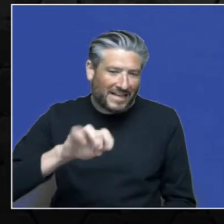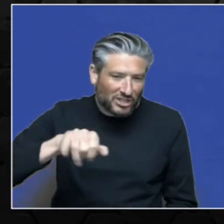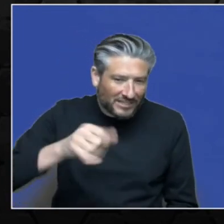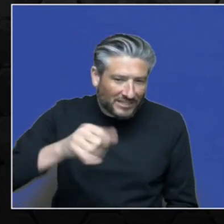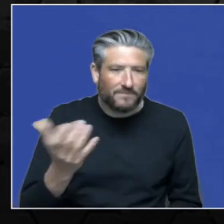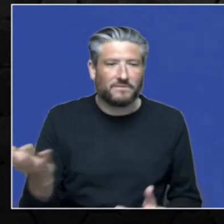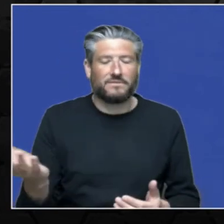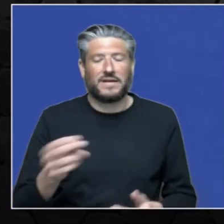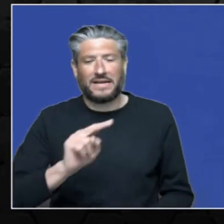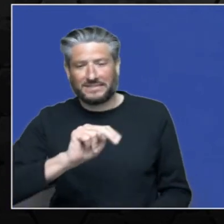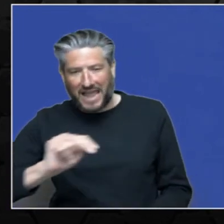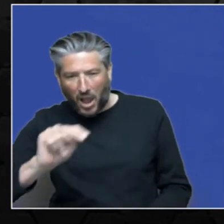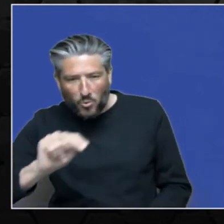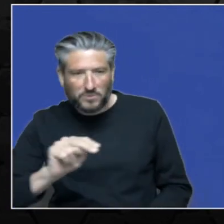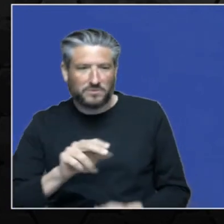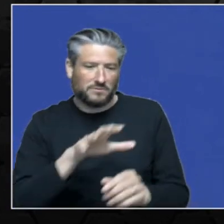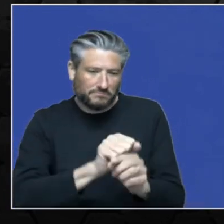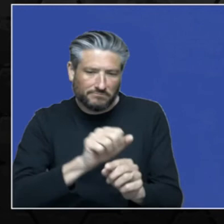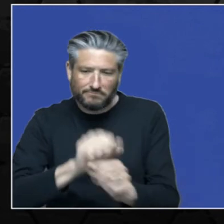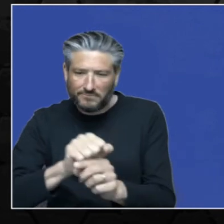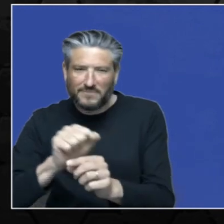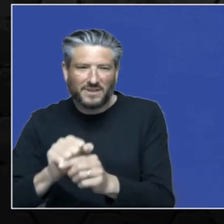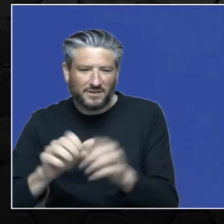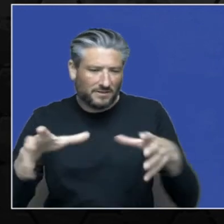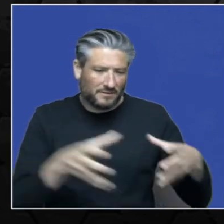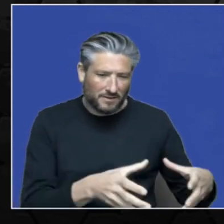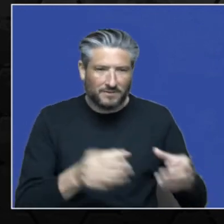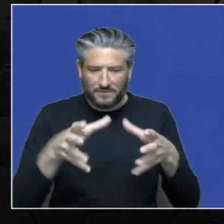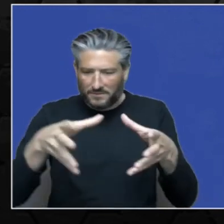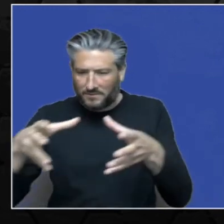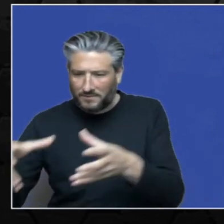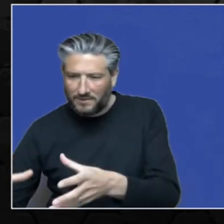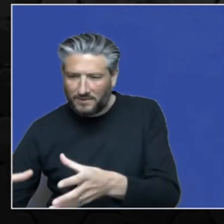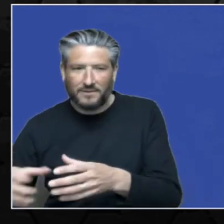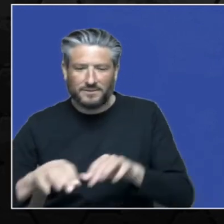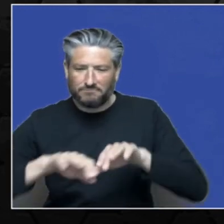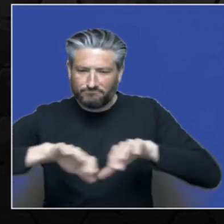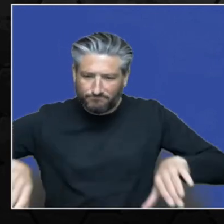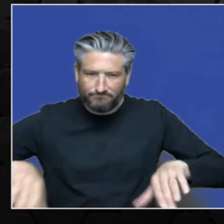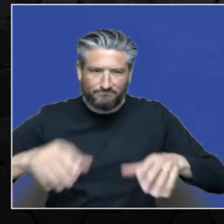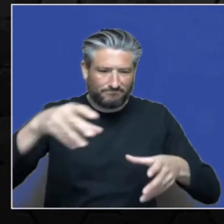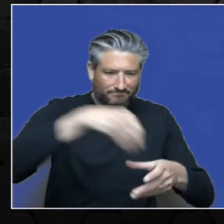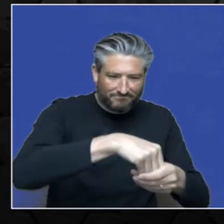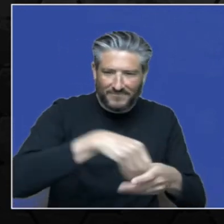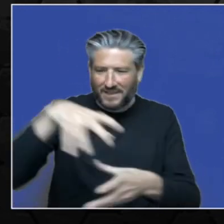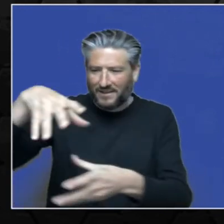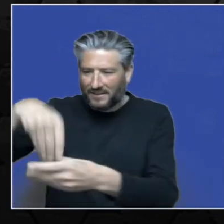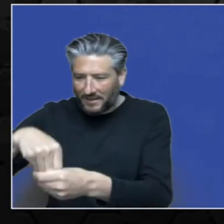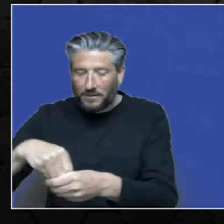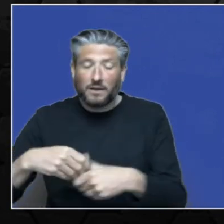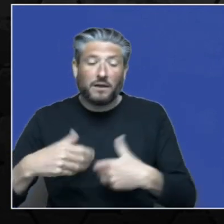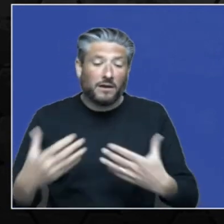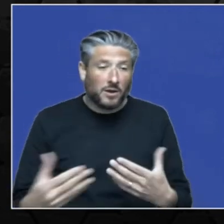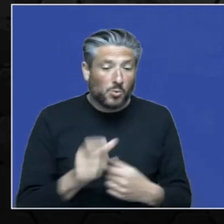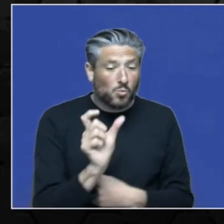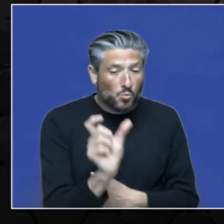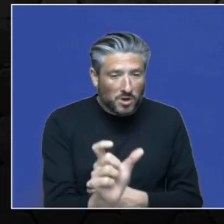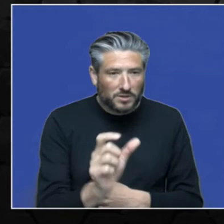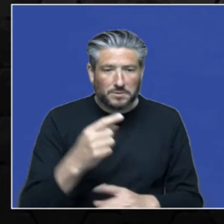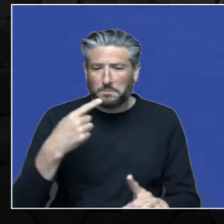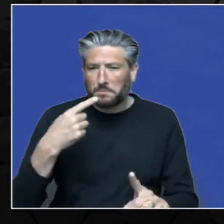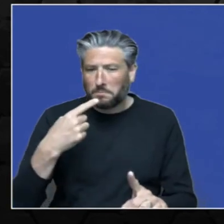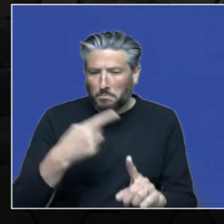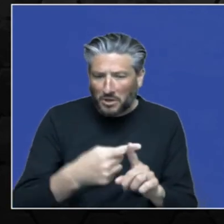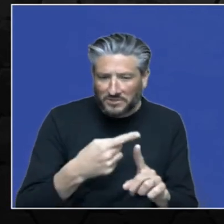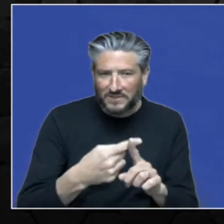So we would obviously be having the words if it's a negative sense or a positive sense, at least for some of the words.